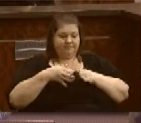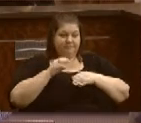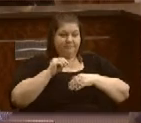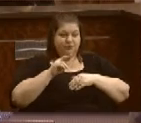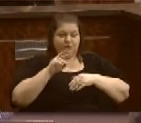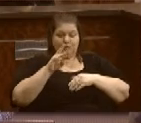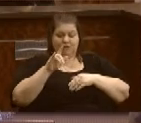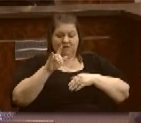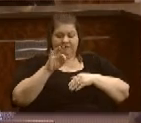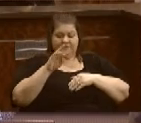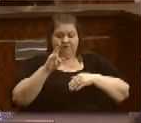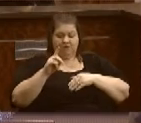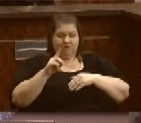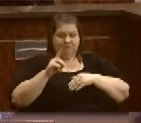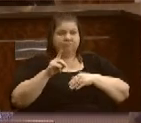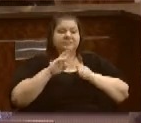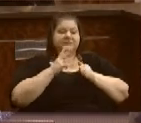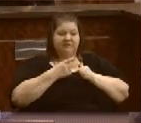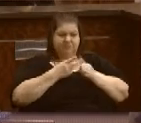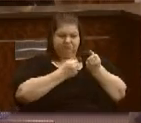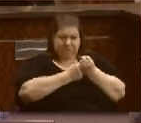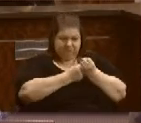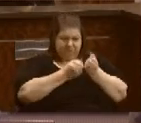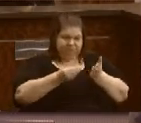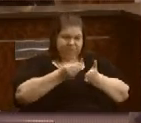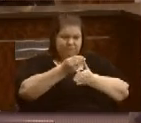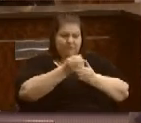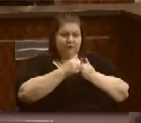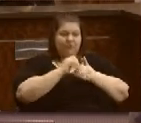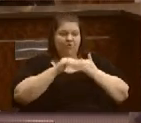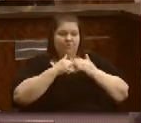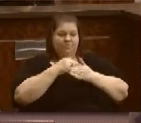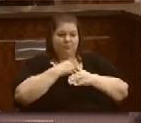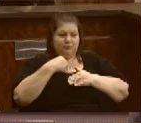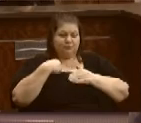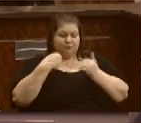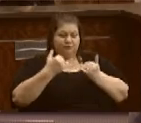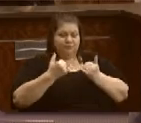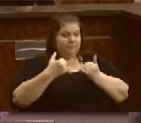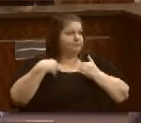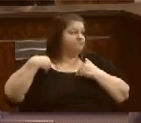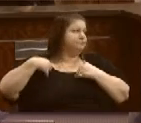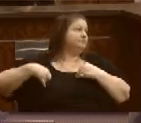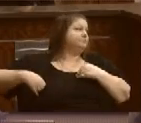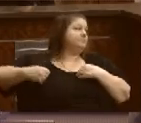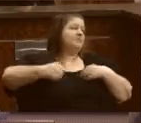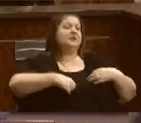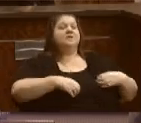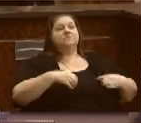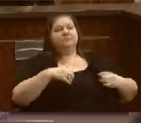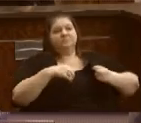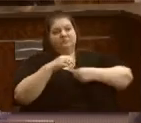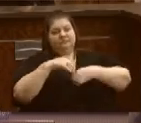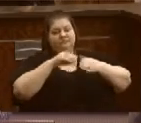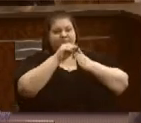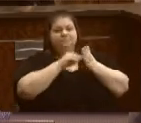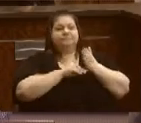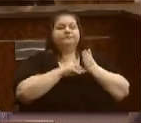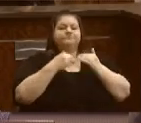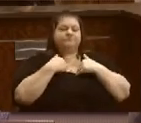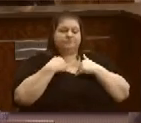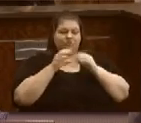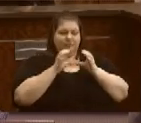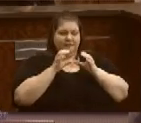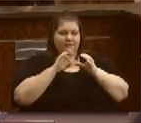Williford, second the motion. Roll call continue with all members present voting in favor of the motion. The file contains a certificate of